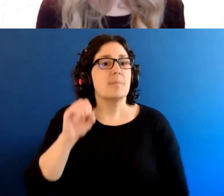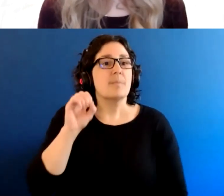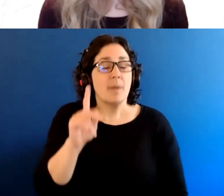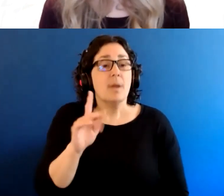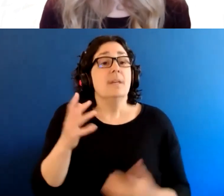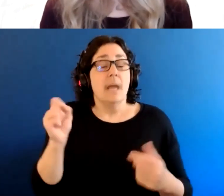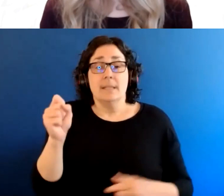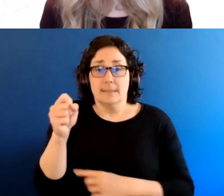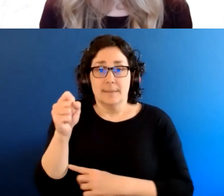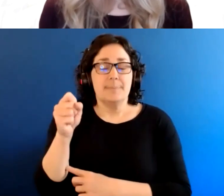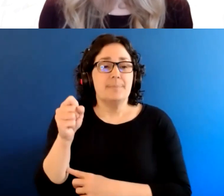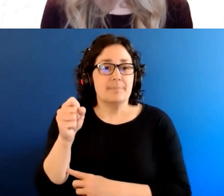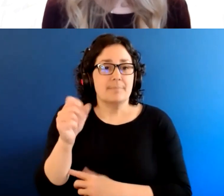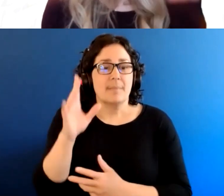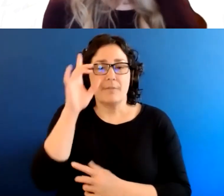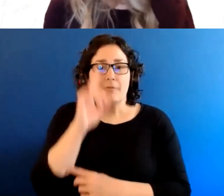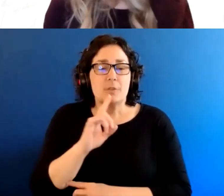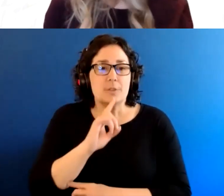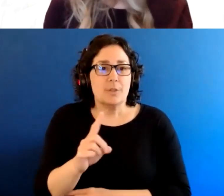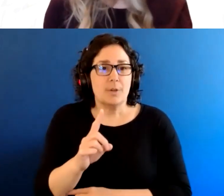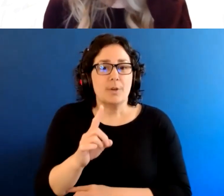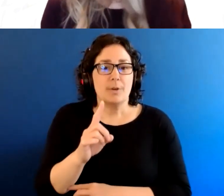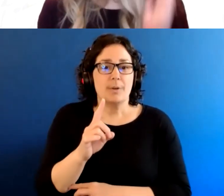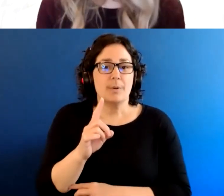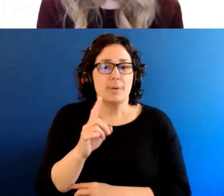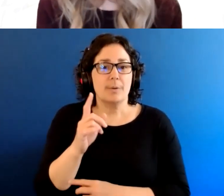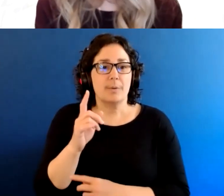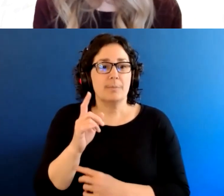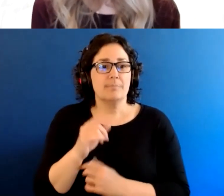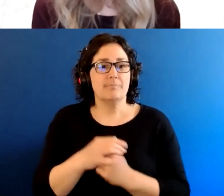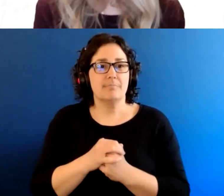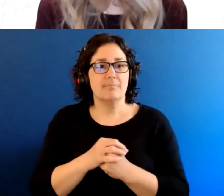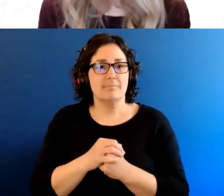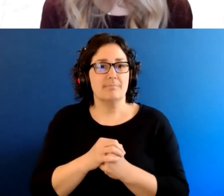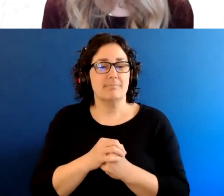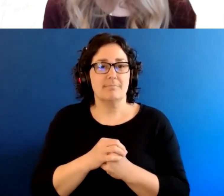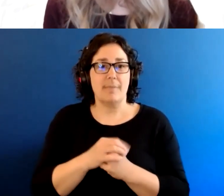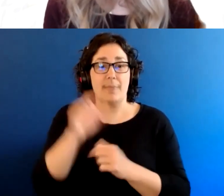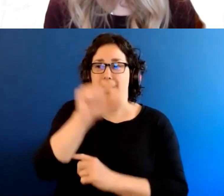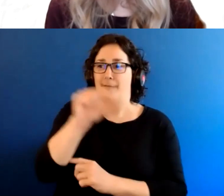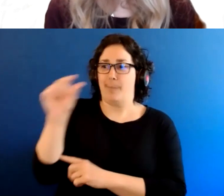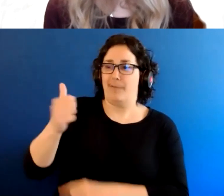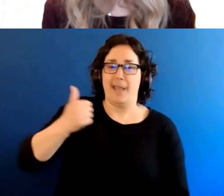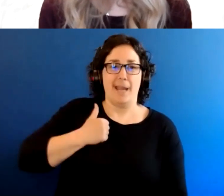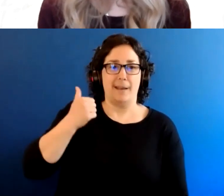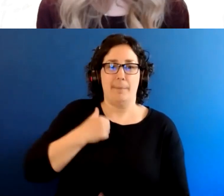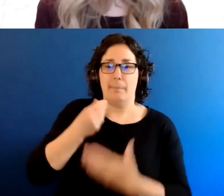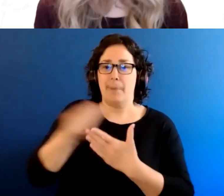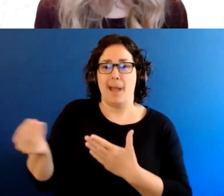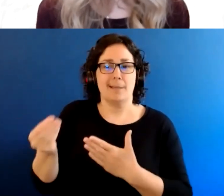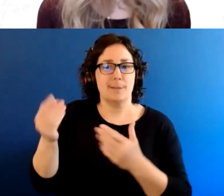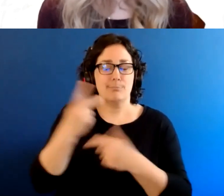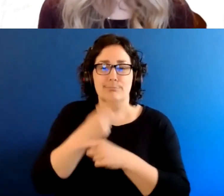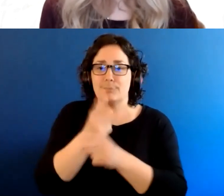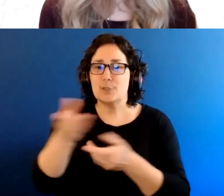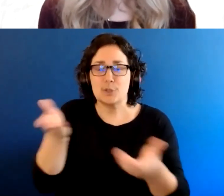So yeah, I think it's definitely, as I said, the government of Canada buys goods and